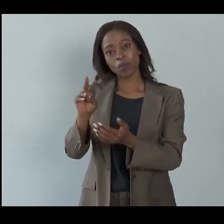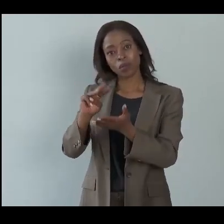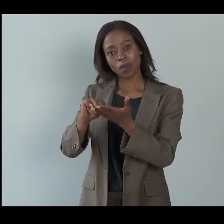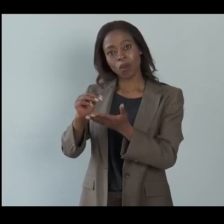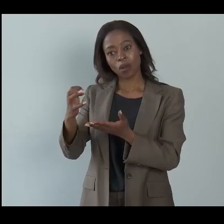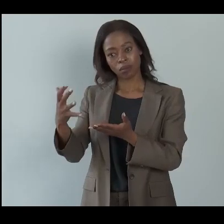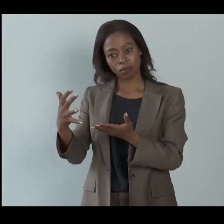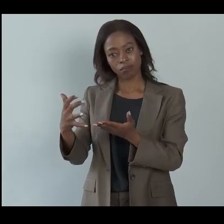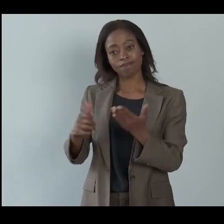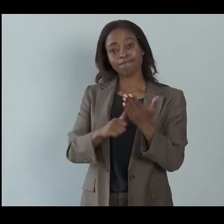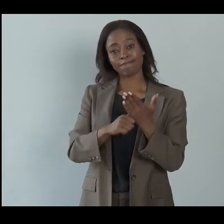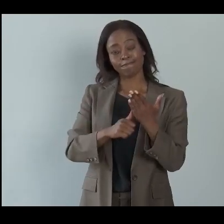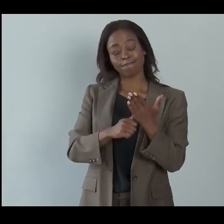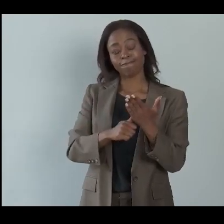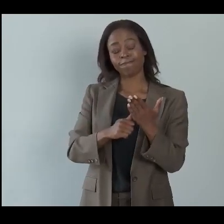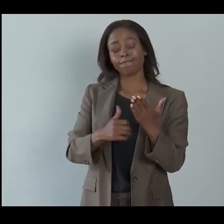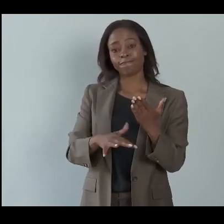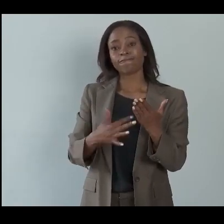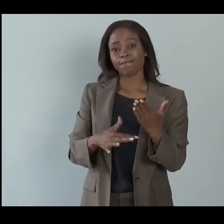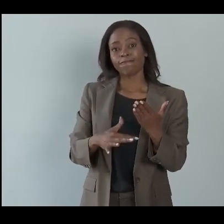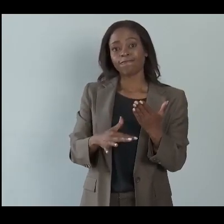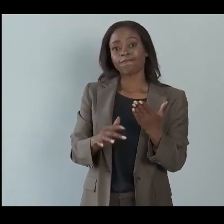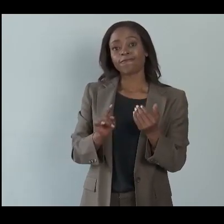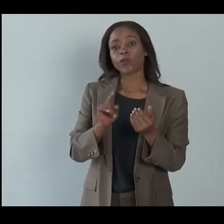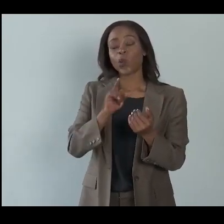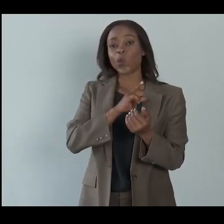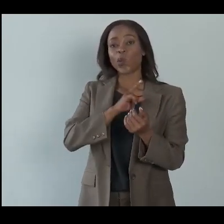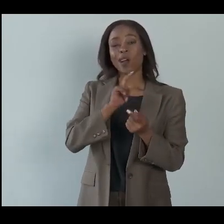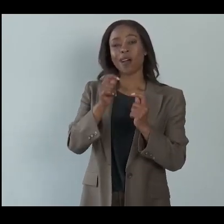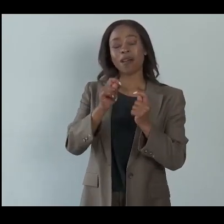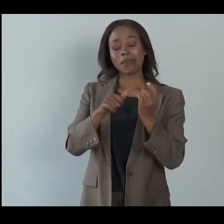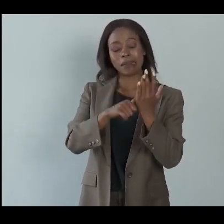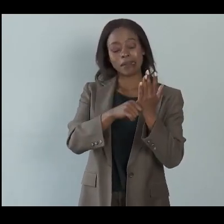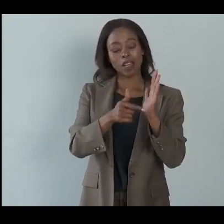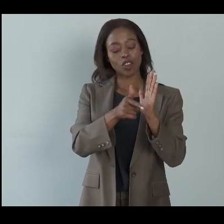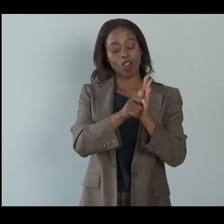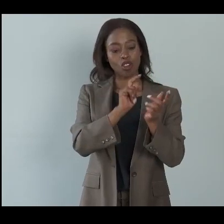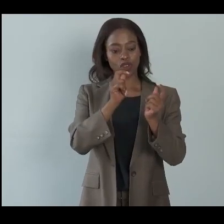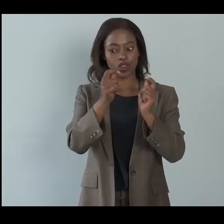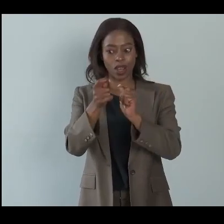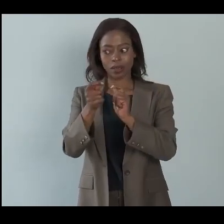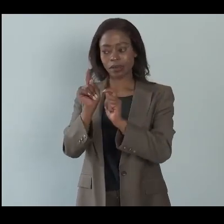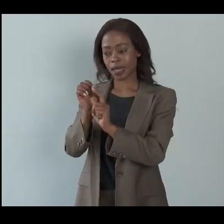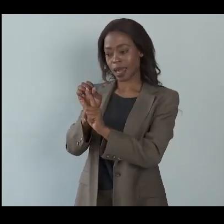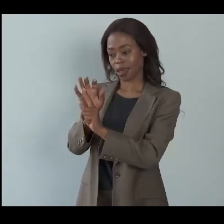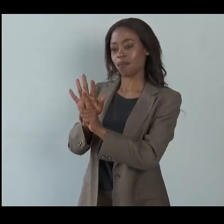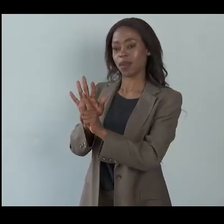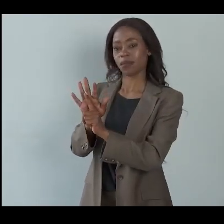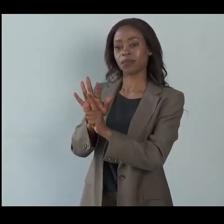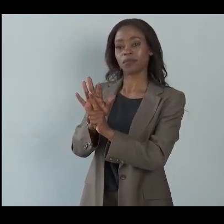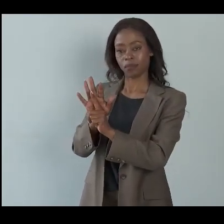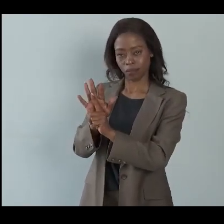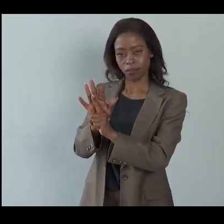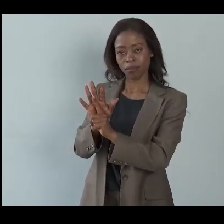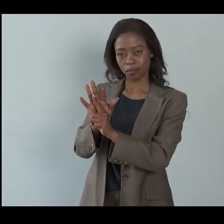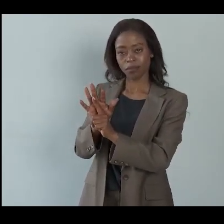45 million during the current period, driven mainly by a change in tax legislation regarding the treatment of assessed tax losses, with